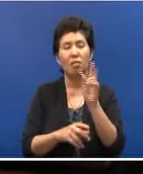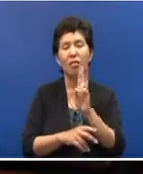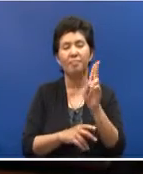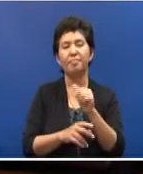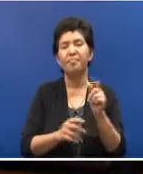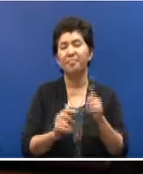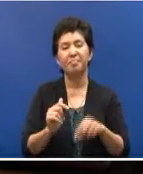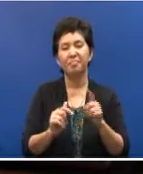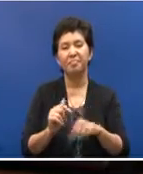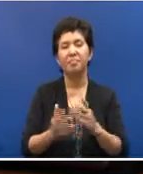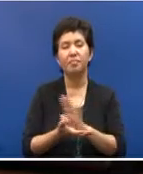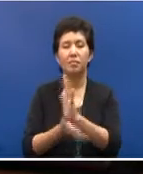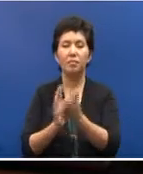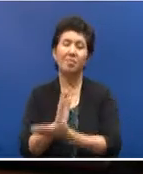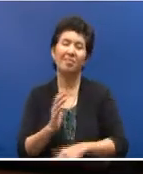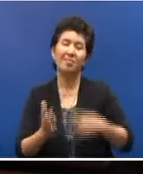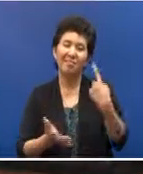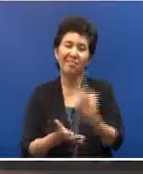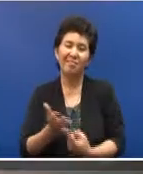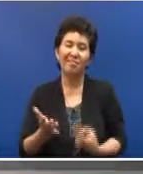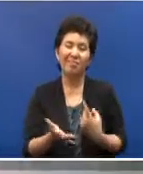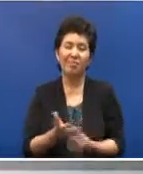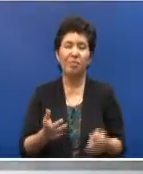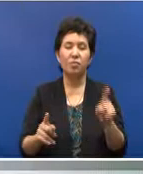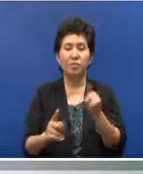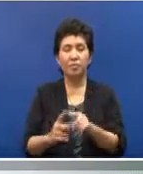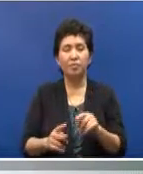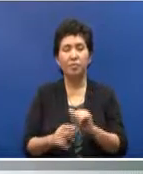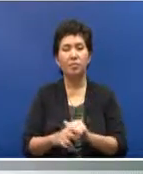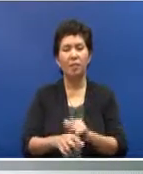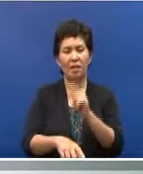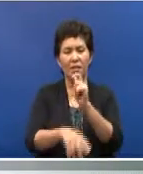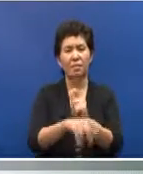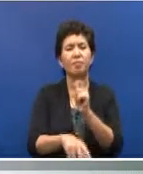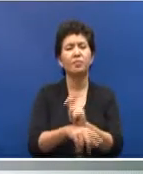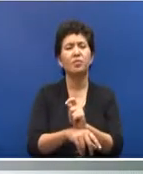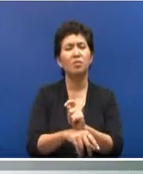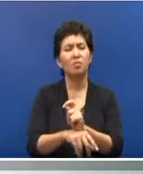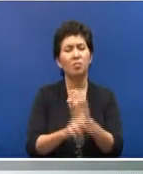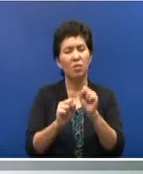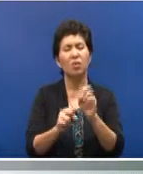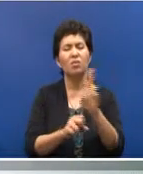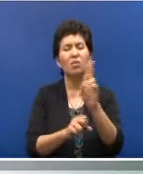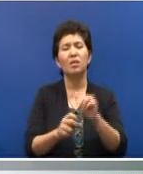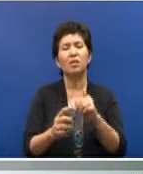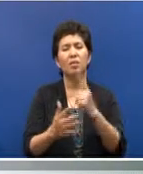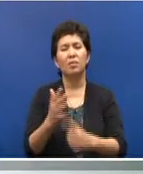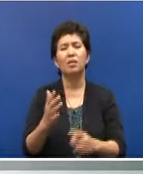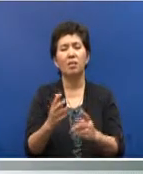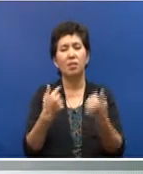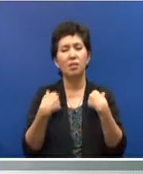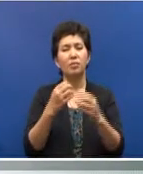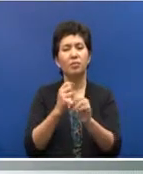two assumptions mentioned above have hidden functions. Okay, functional when awareness of racial